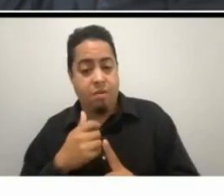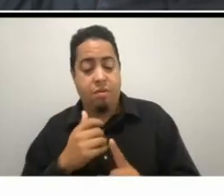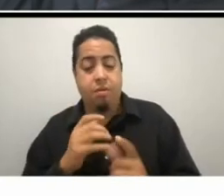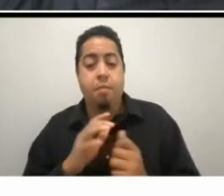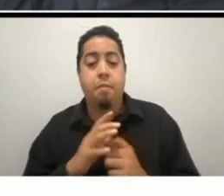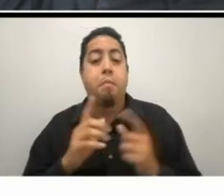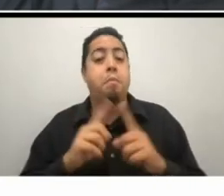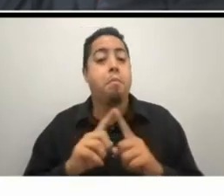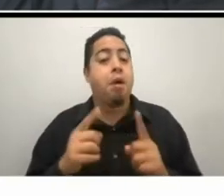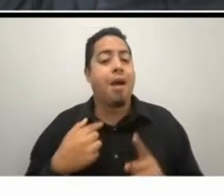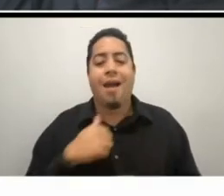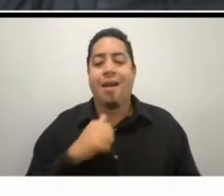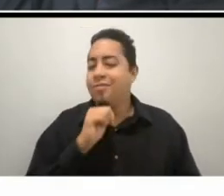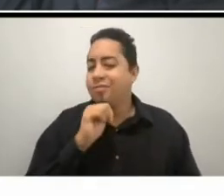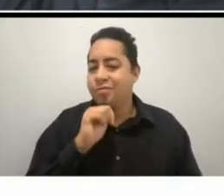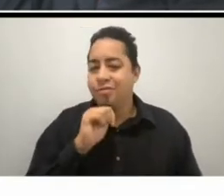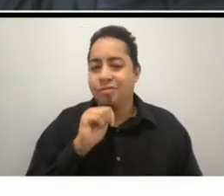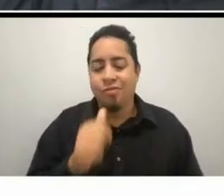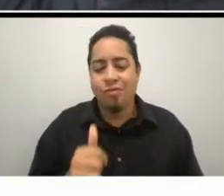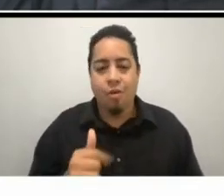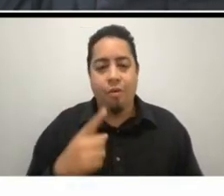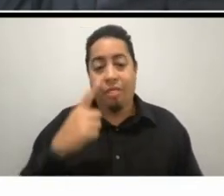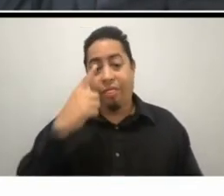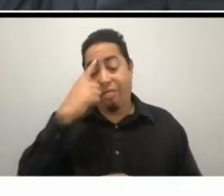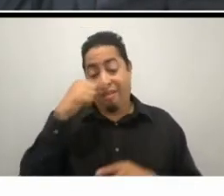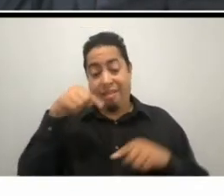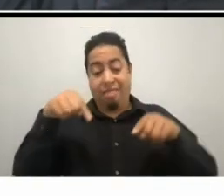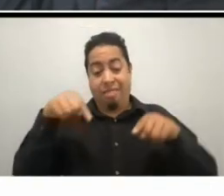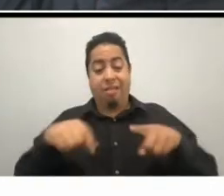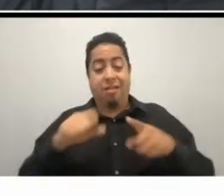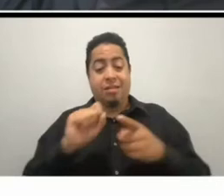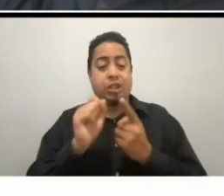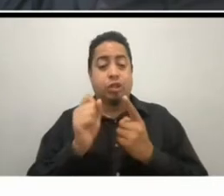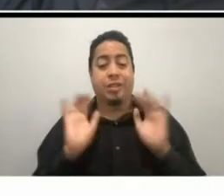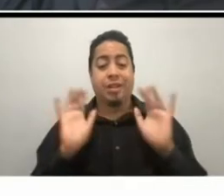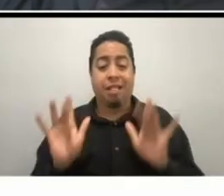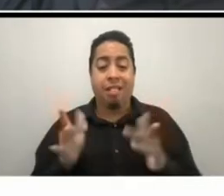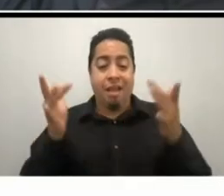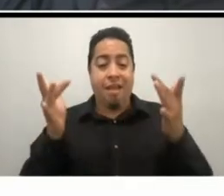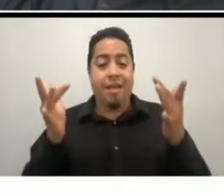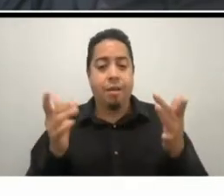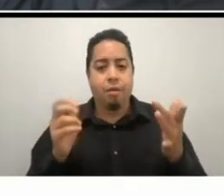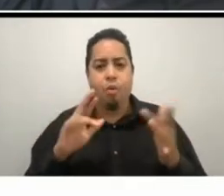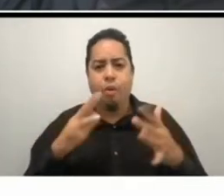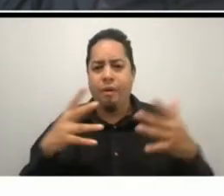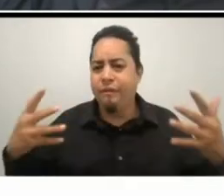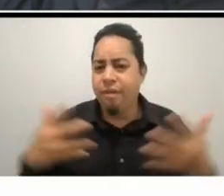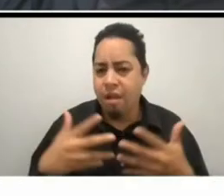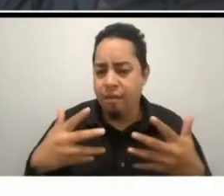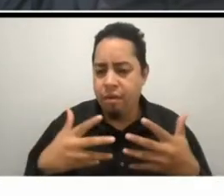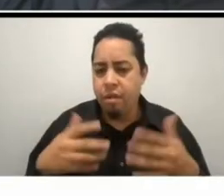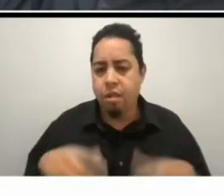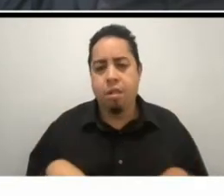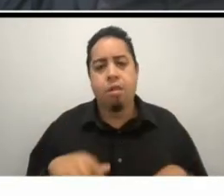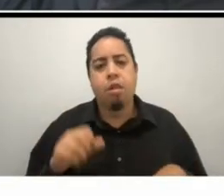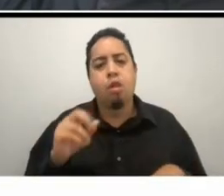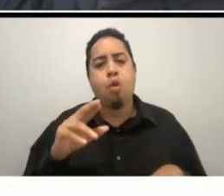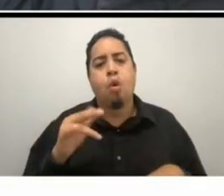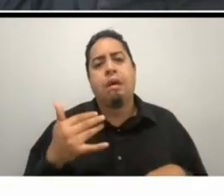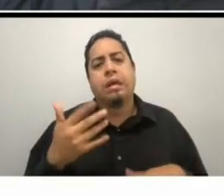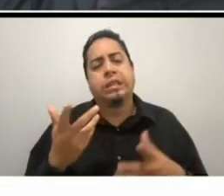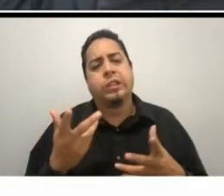do not take this current situation in a light manner, a fearful manner, or a vengeful manner.